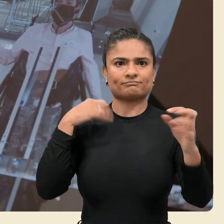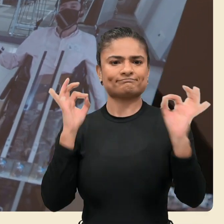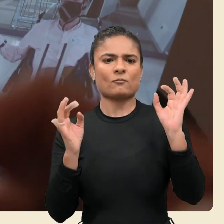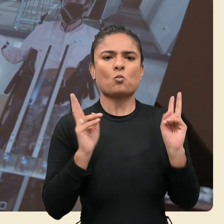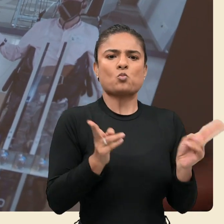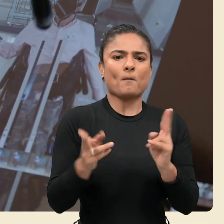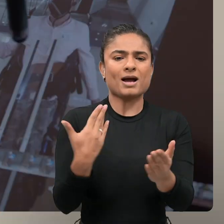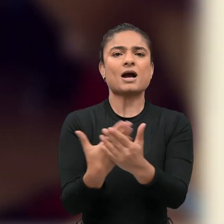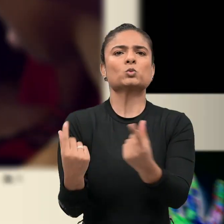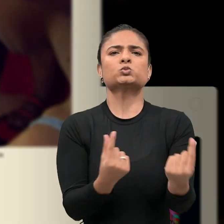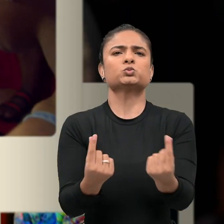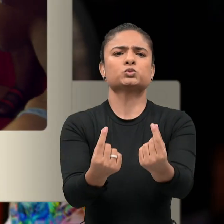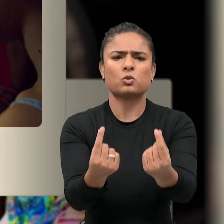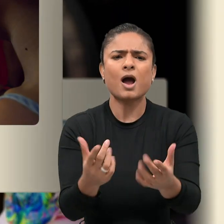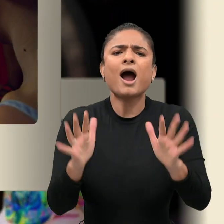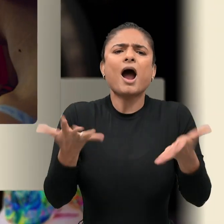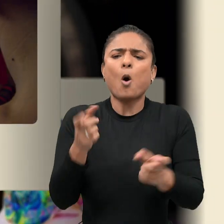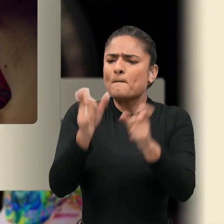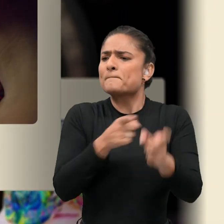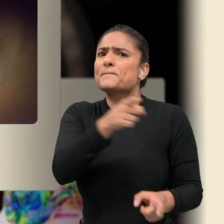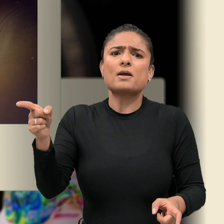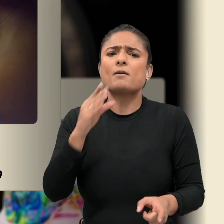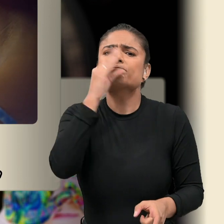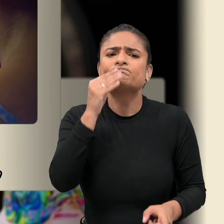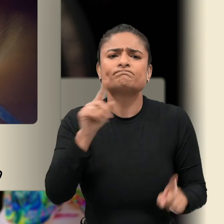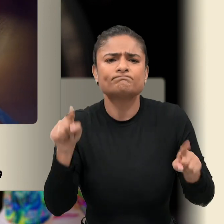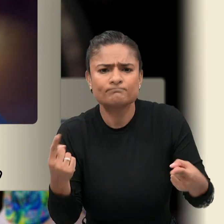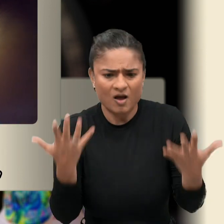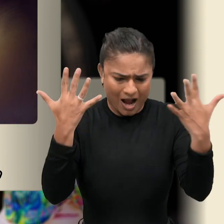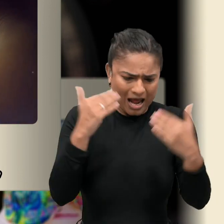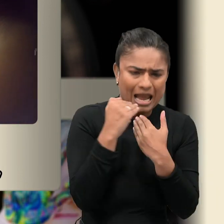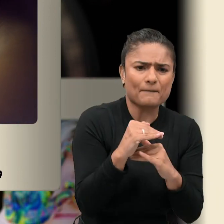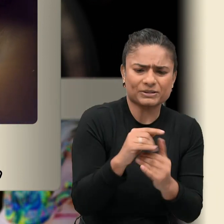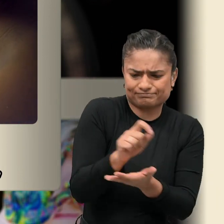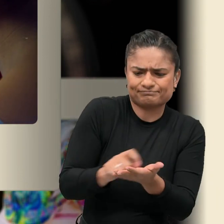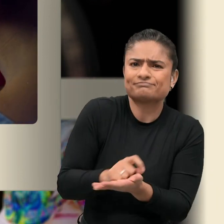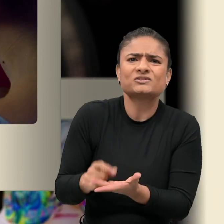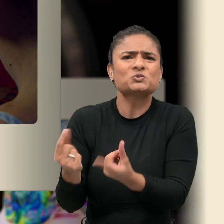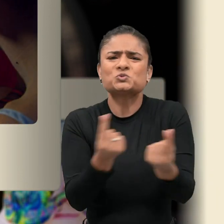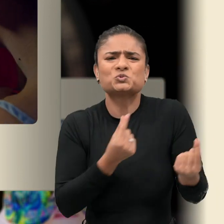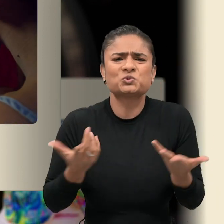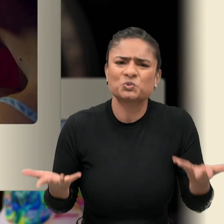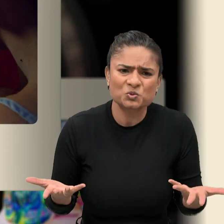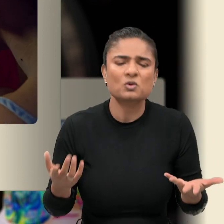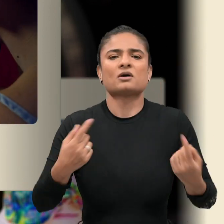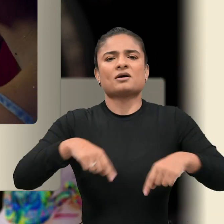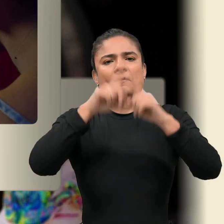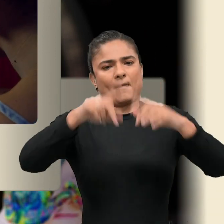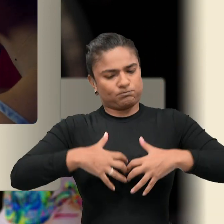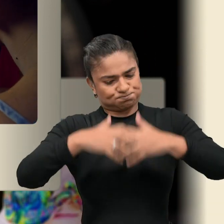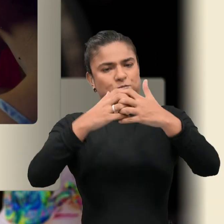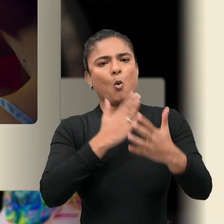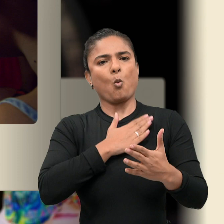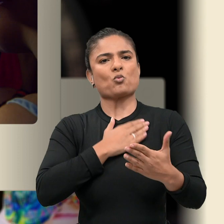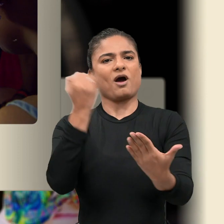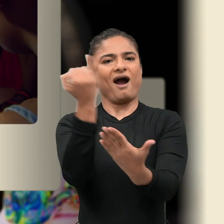to offer. How can people who cannot walk or talk and have limited use of their hands experience the joy of creating their